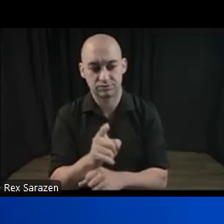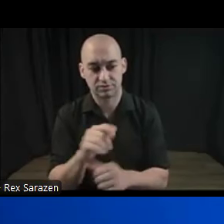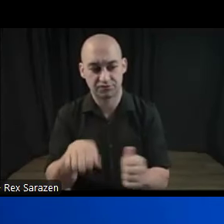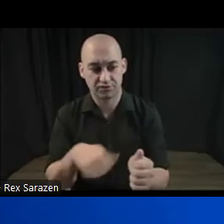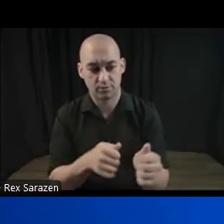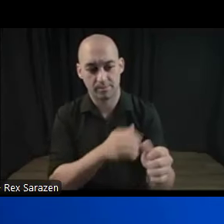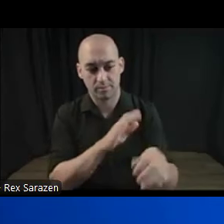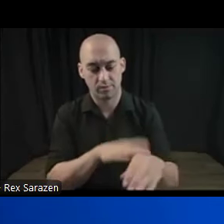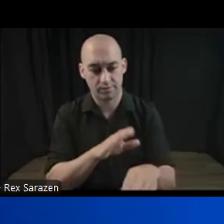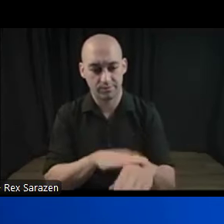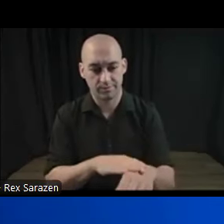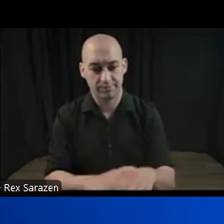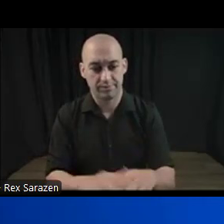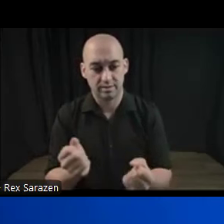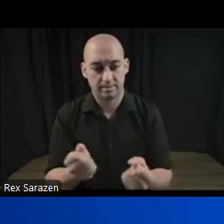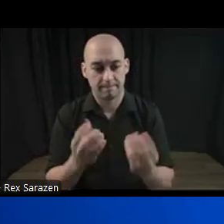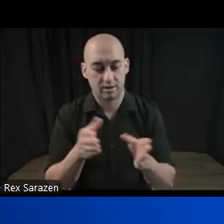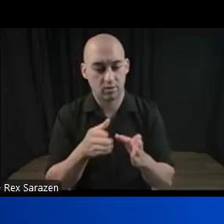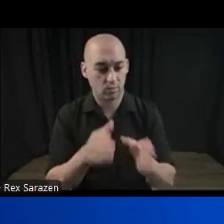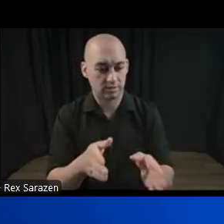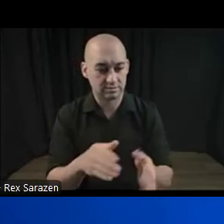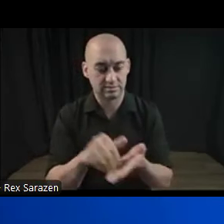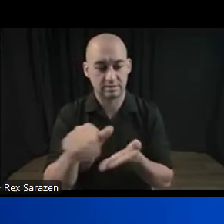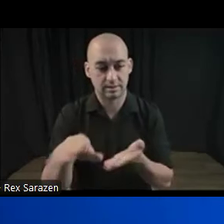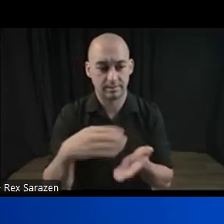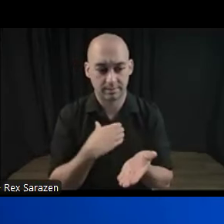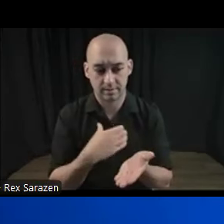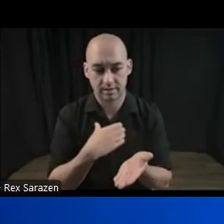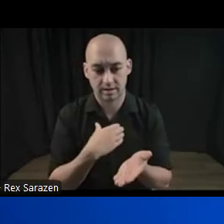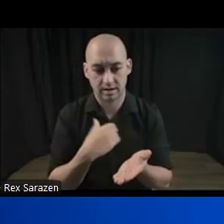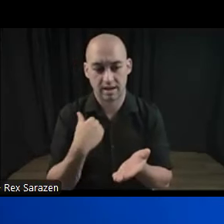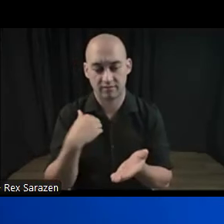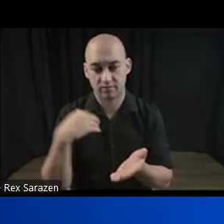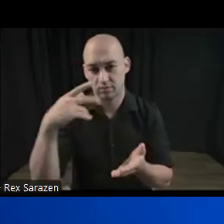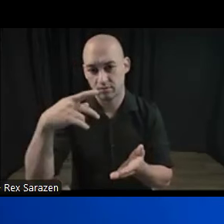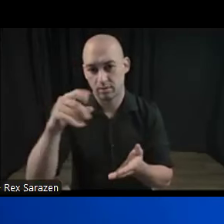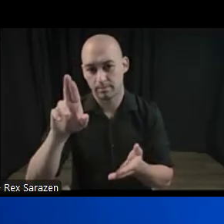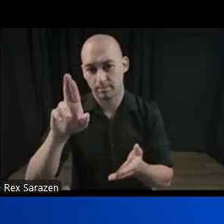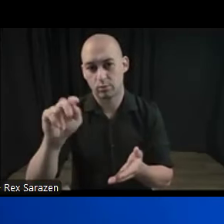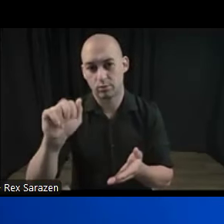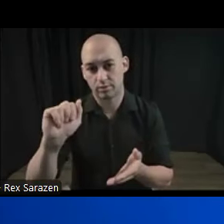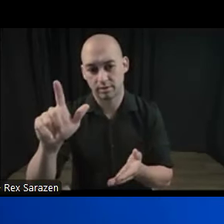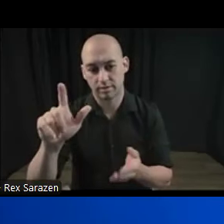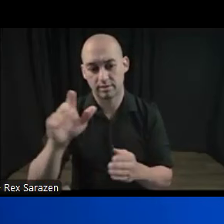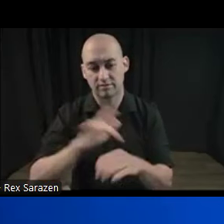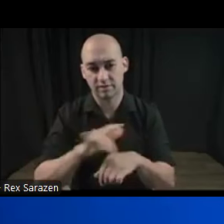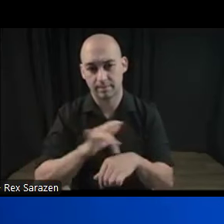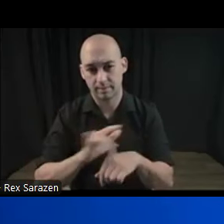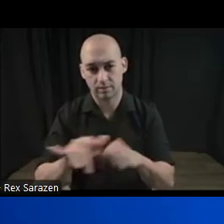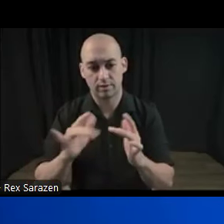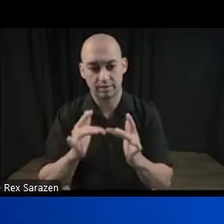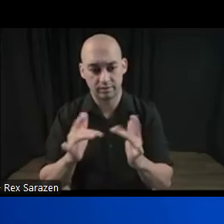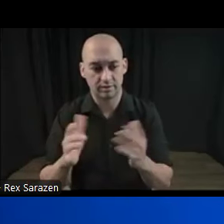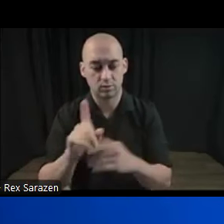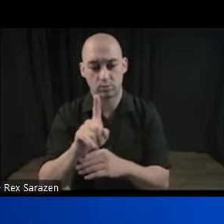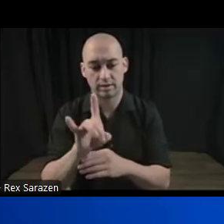on. There's many ways to submit a complaint. We have a portal that's all available online. You can call 1-800 let